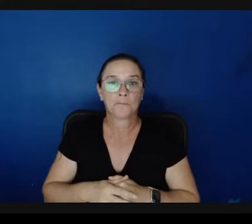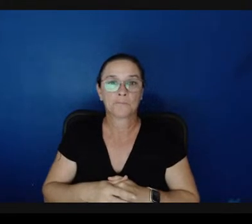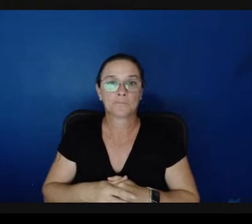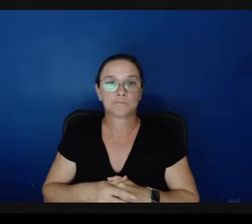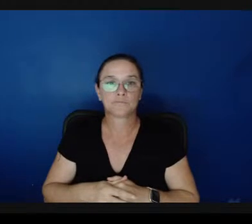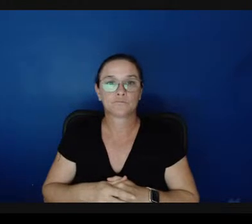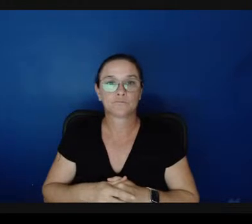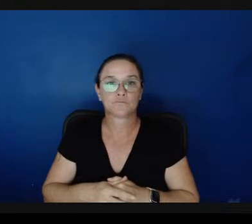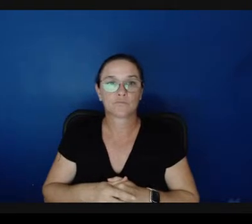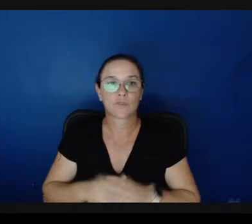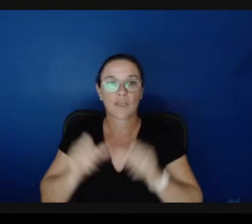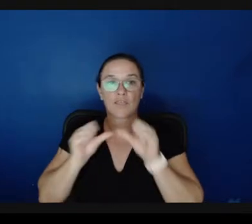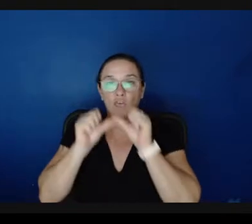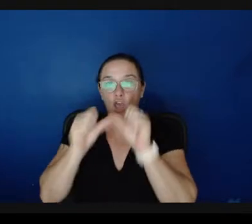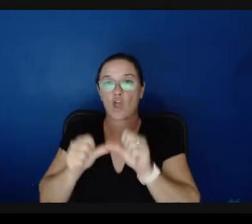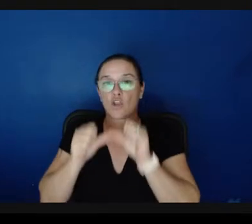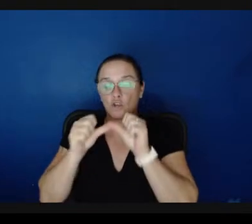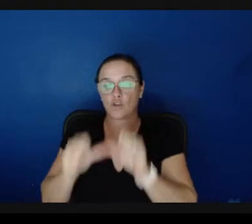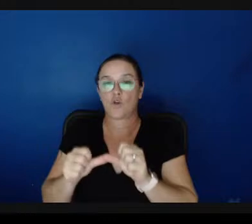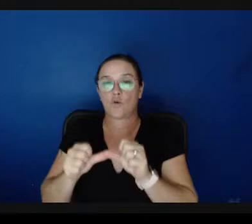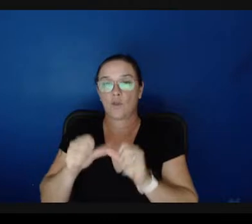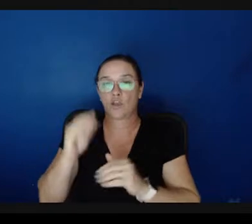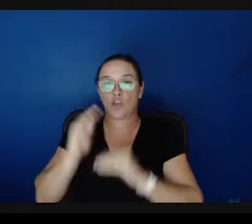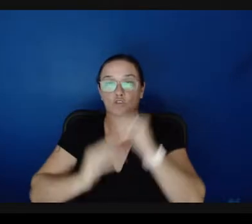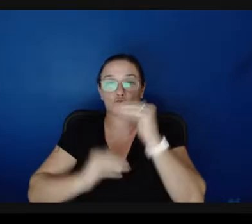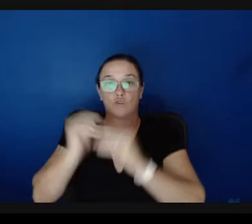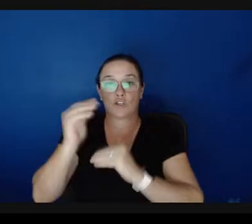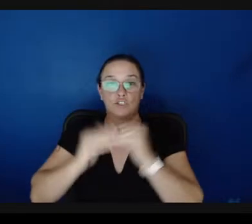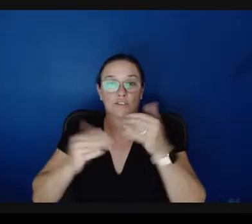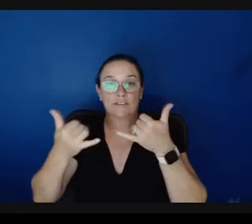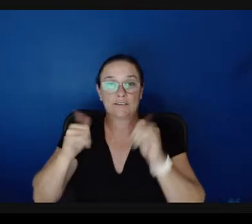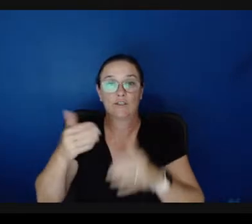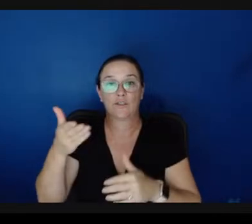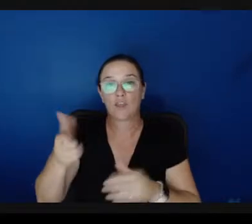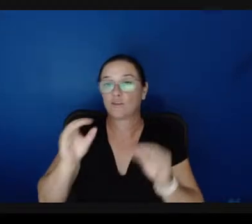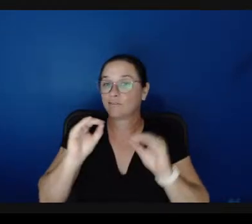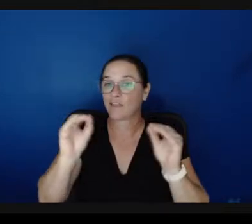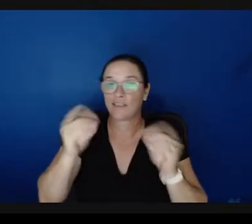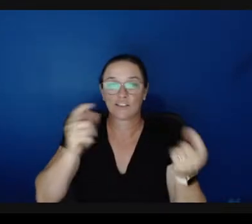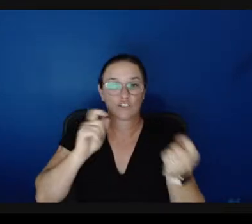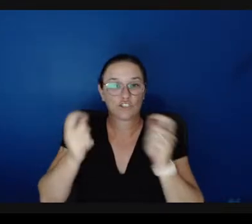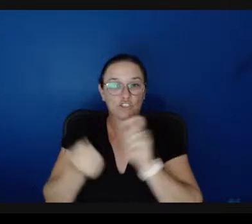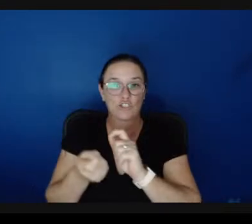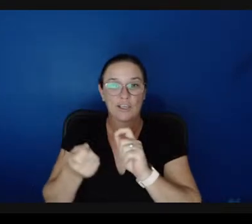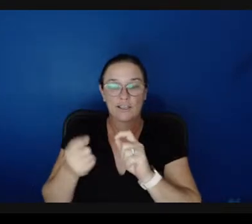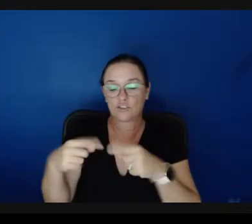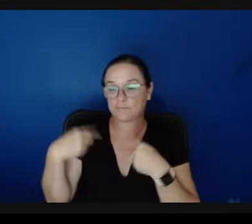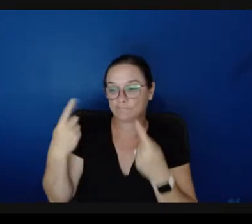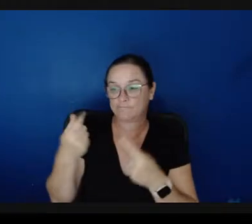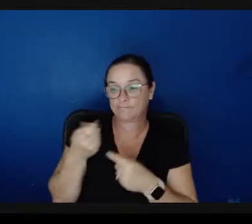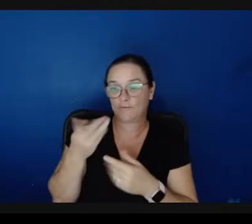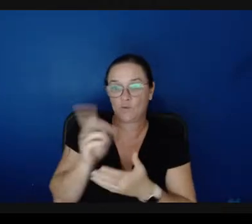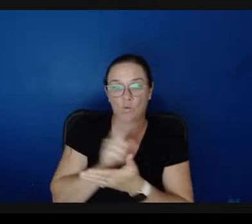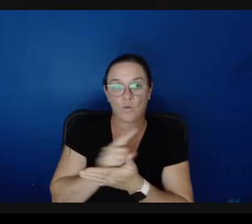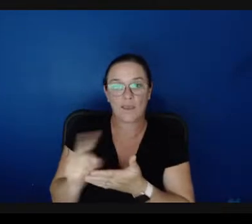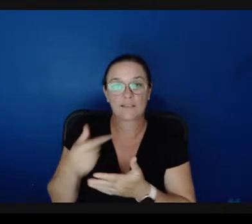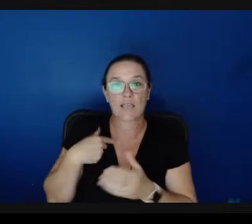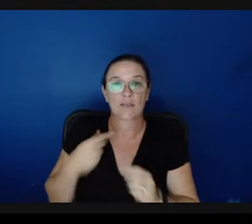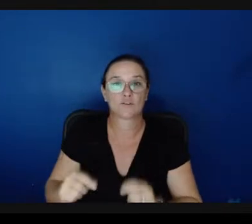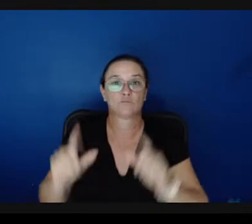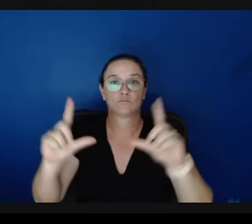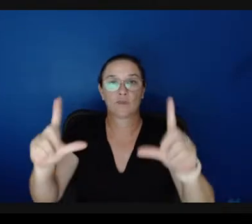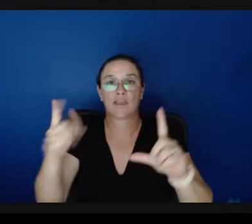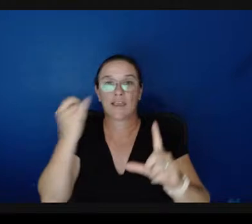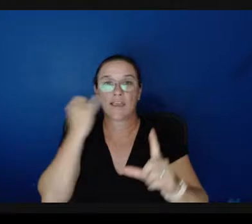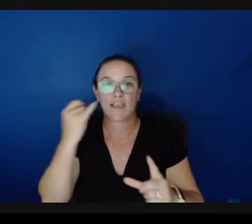The ongoing construction, as you can see, is still there. None of these have changed in the last couple weeks. I put it up here just in case you missed